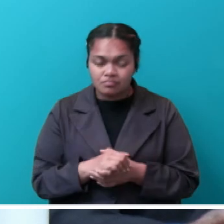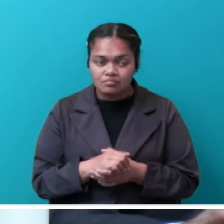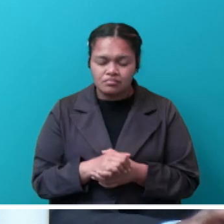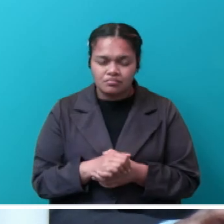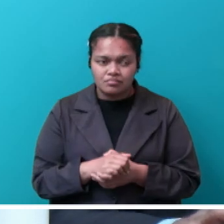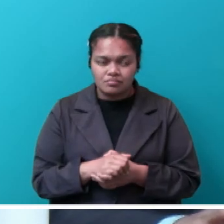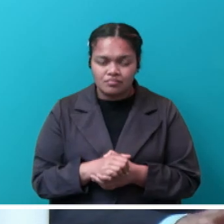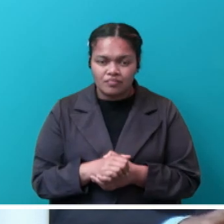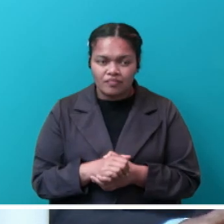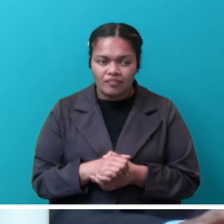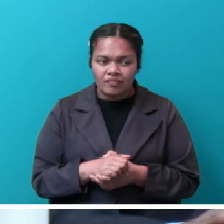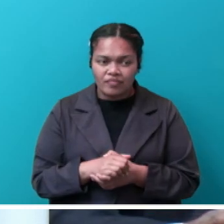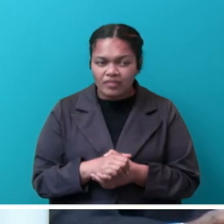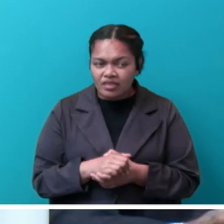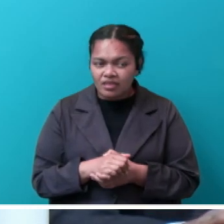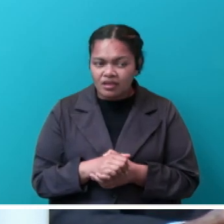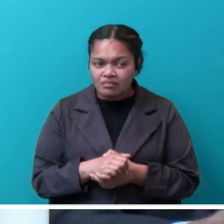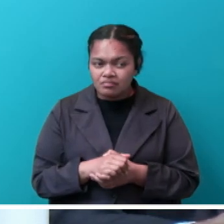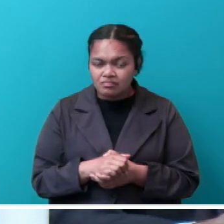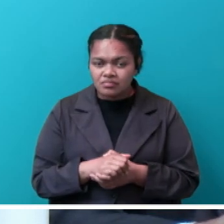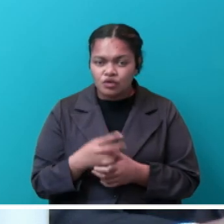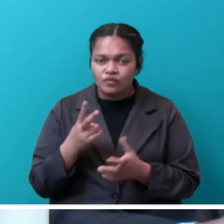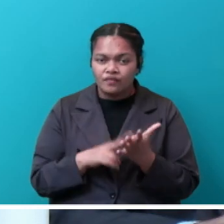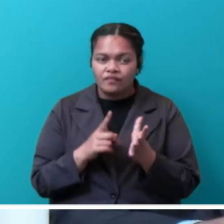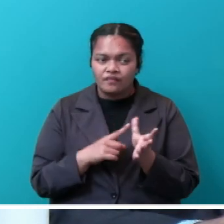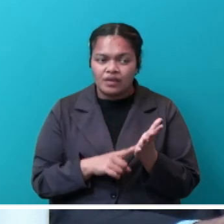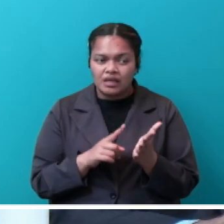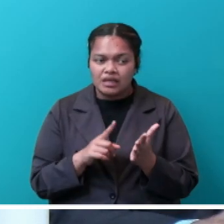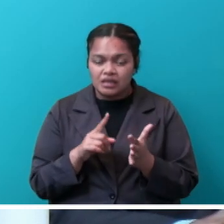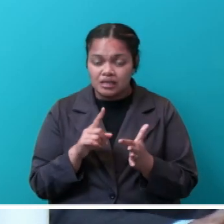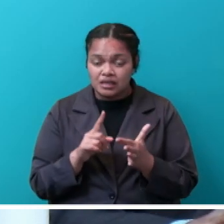improvements to Valley Road, including widening,